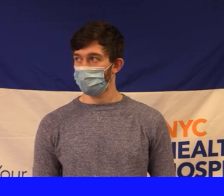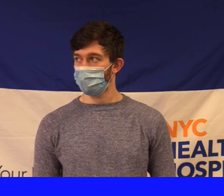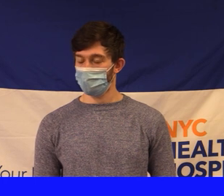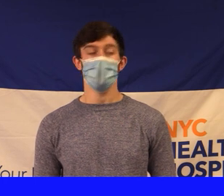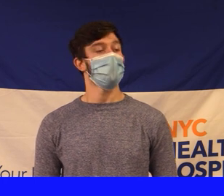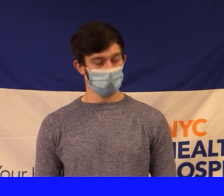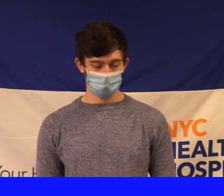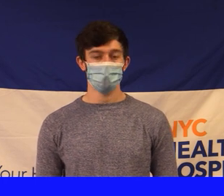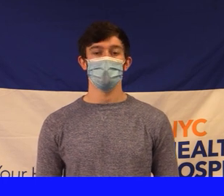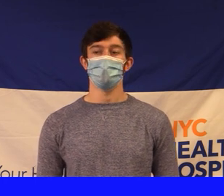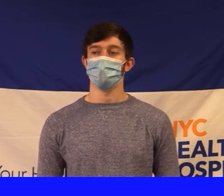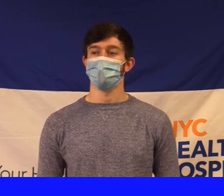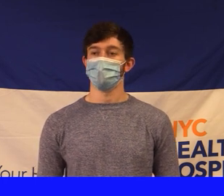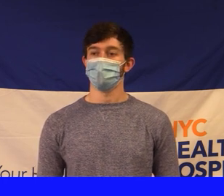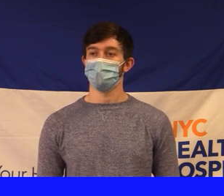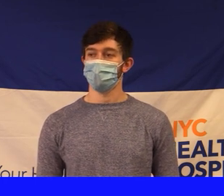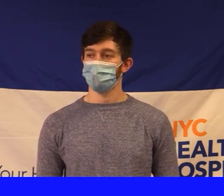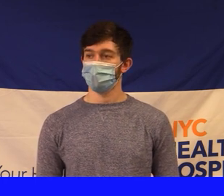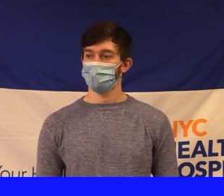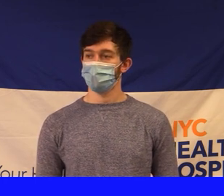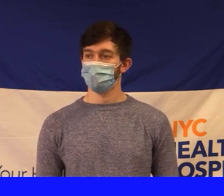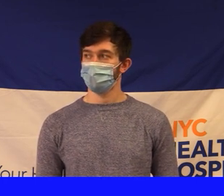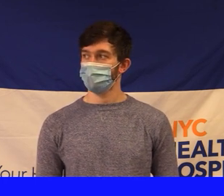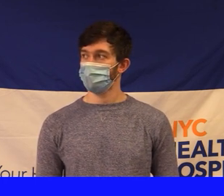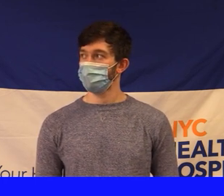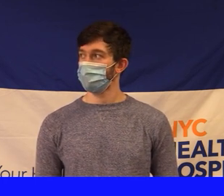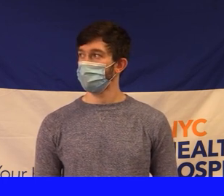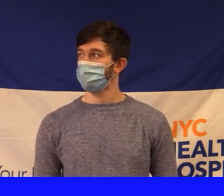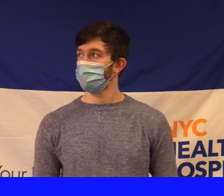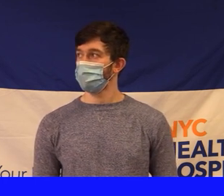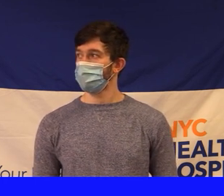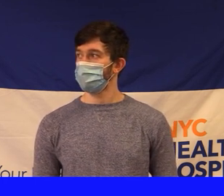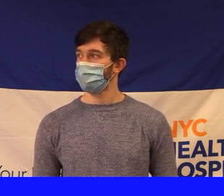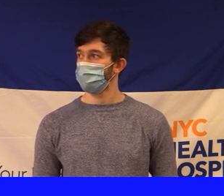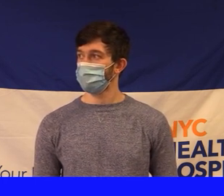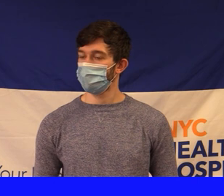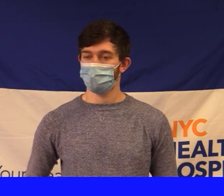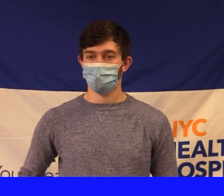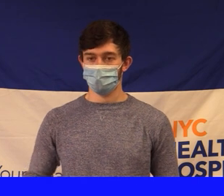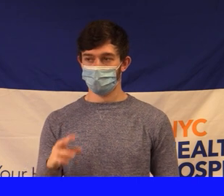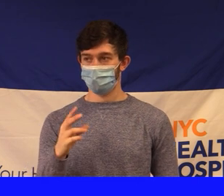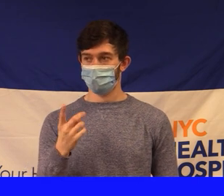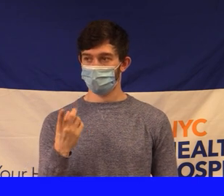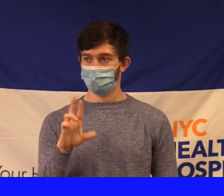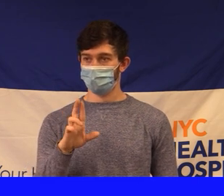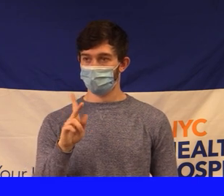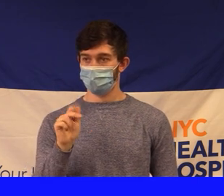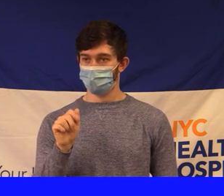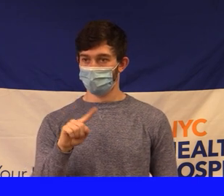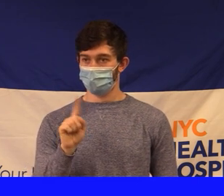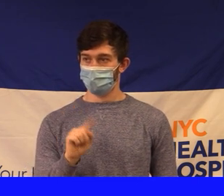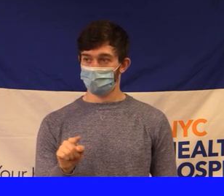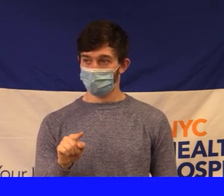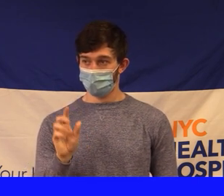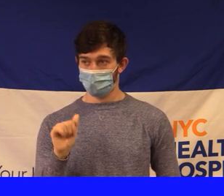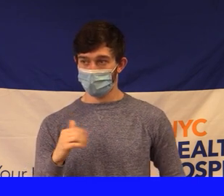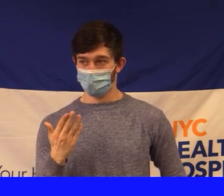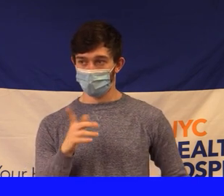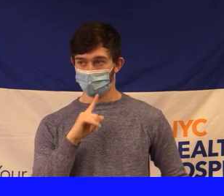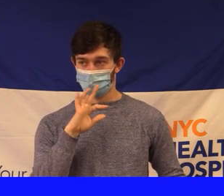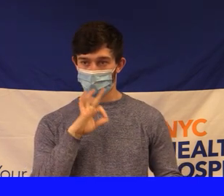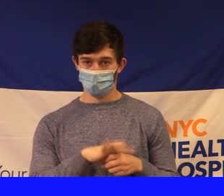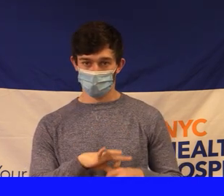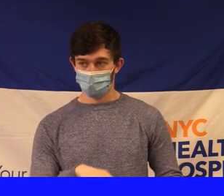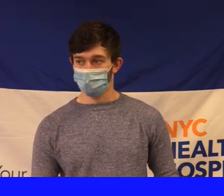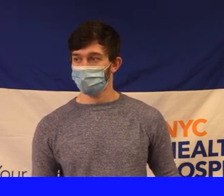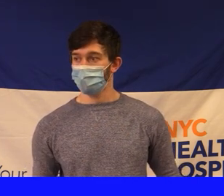Yes. Sorry. Thank you. No, that's okay. Thank you. And I think Dr. Katz is here, so you can vote. We don't have to have Mr. Ziegler do